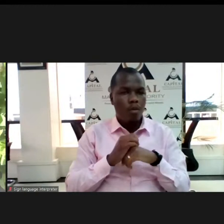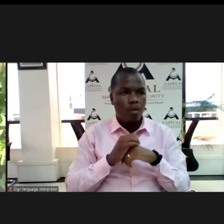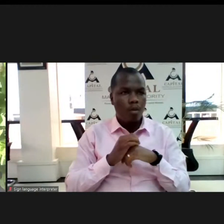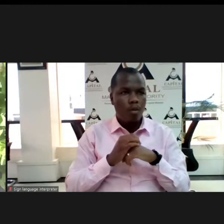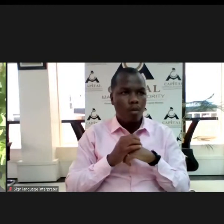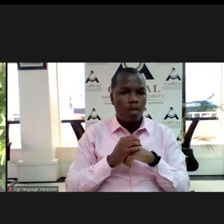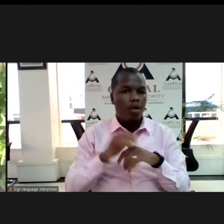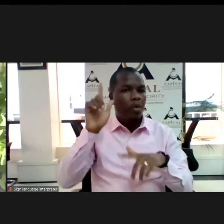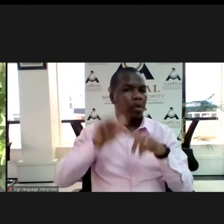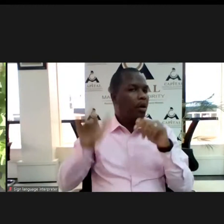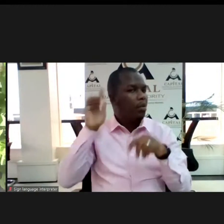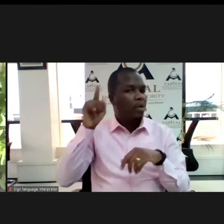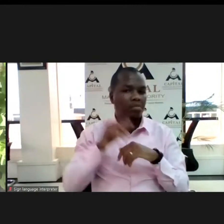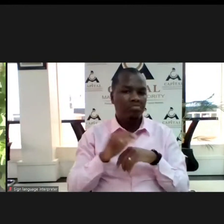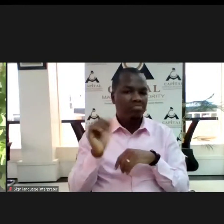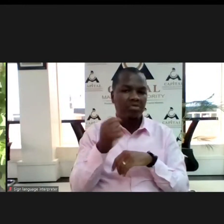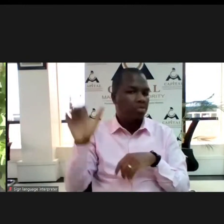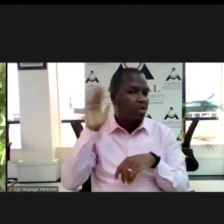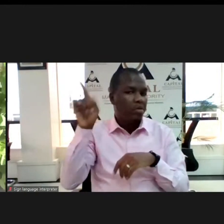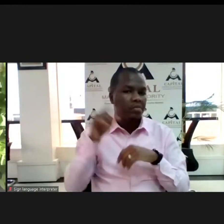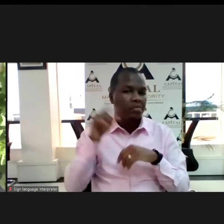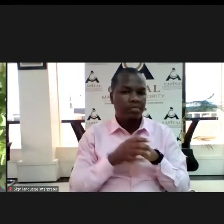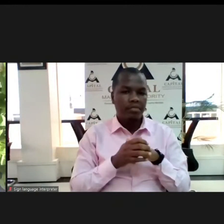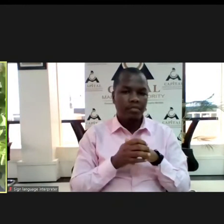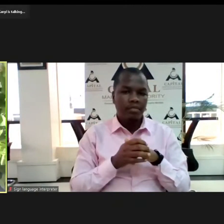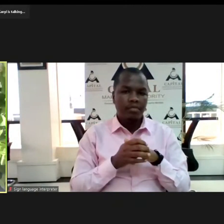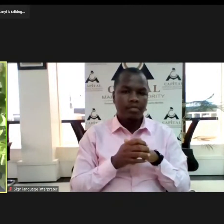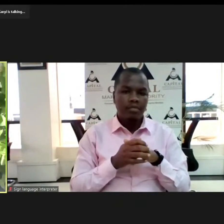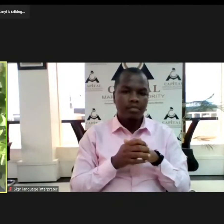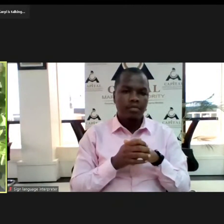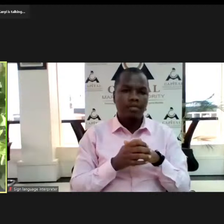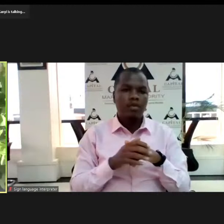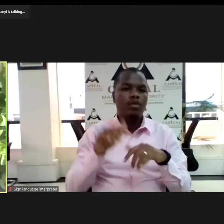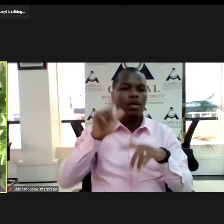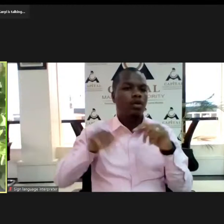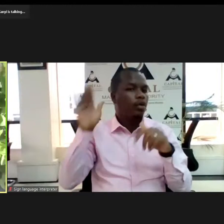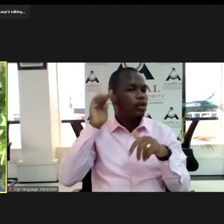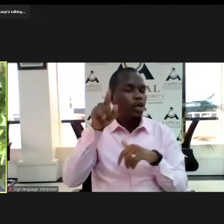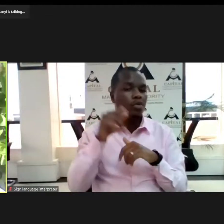Can't hear him. We can't hear you, Moses, unfortunately.